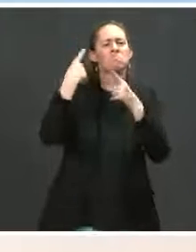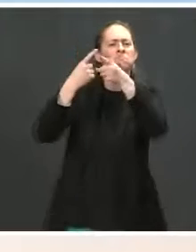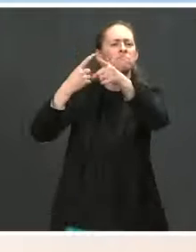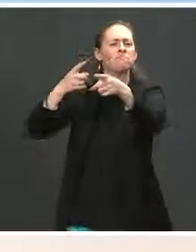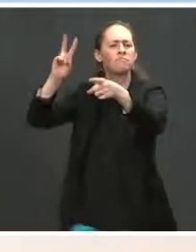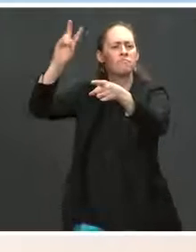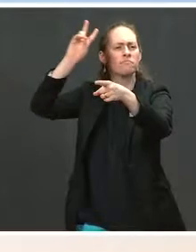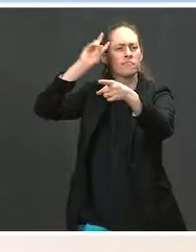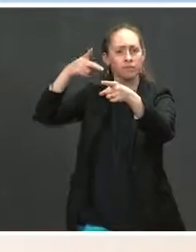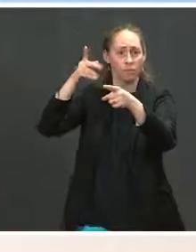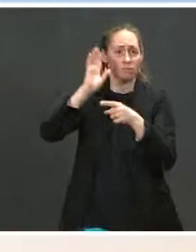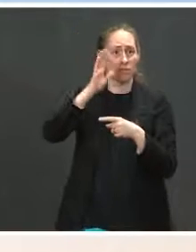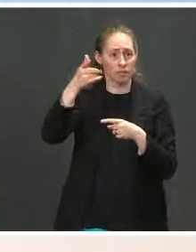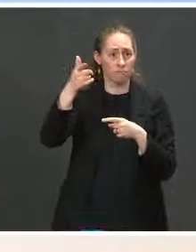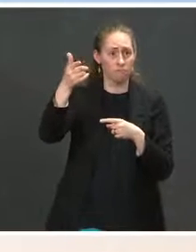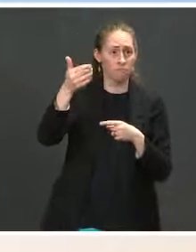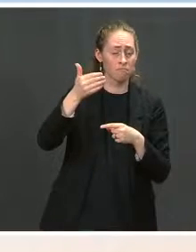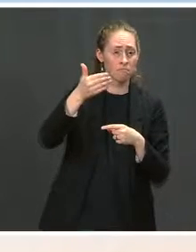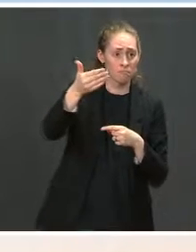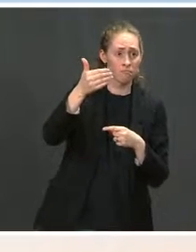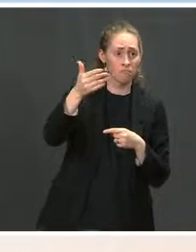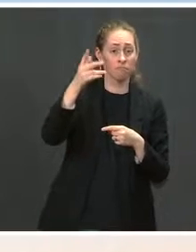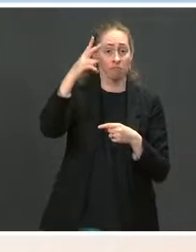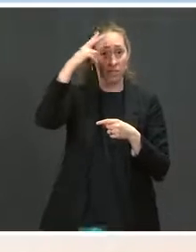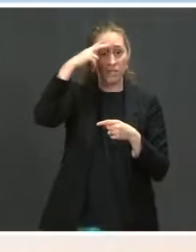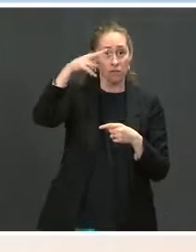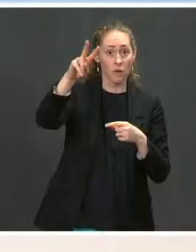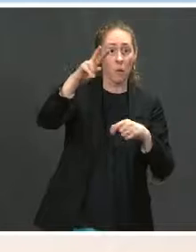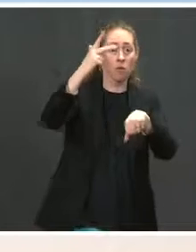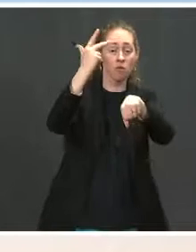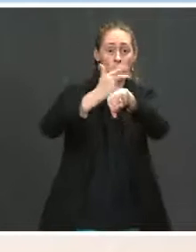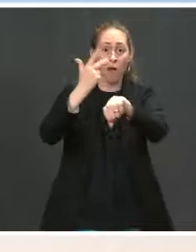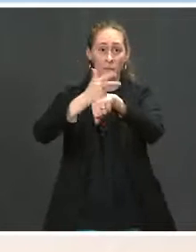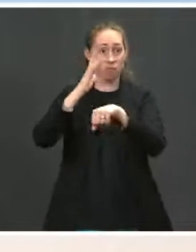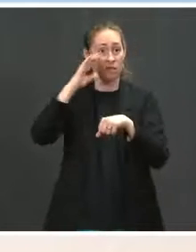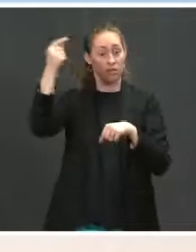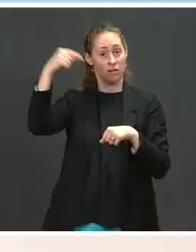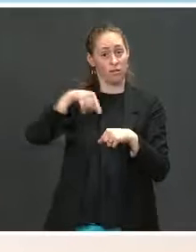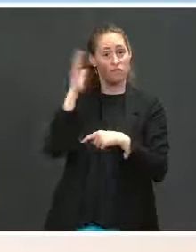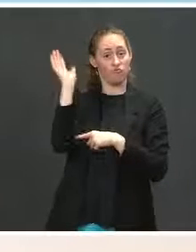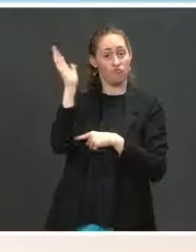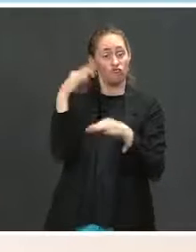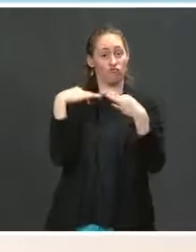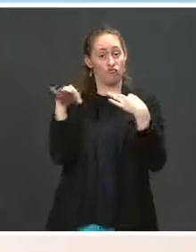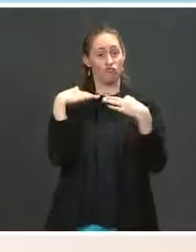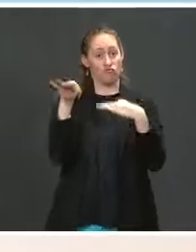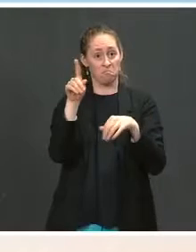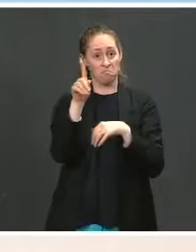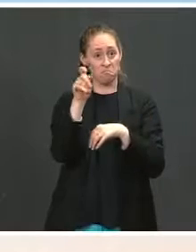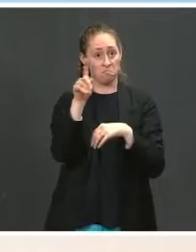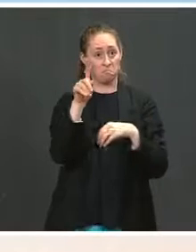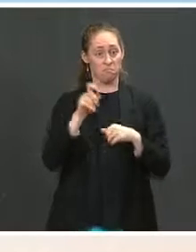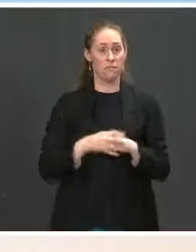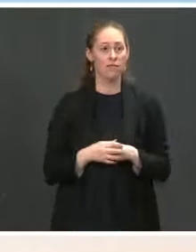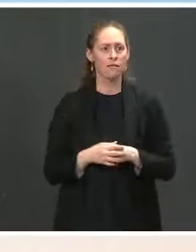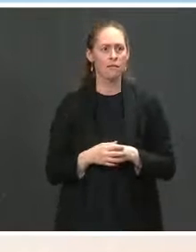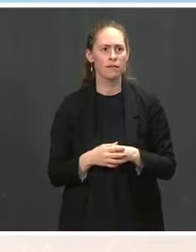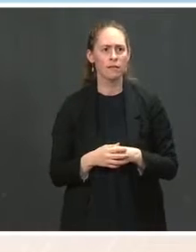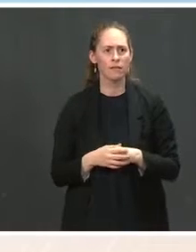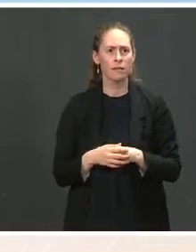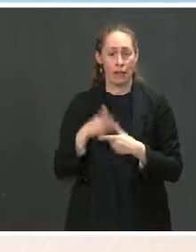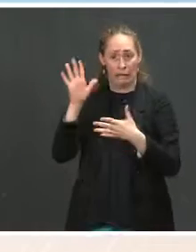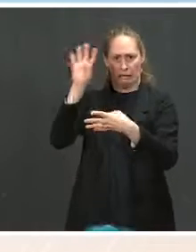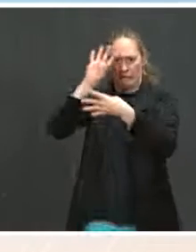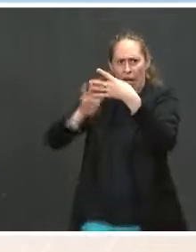after her trip to Mexico and Guatemala? That's a good question. I don't know that the final format of this trip has been scheduled